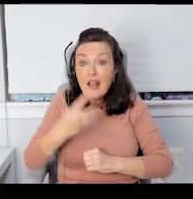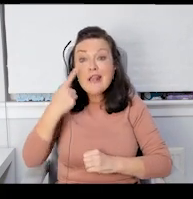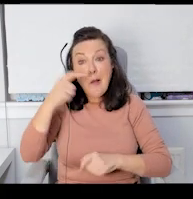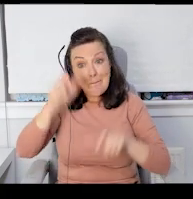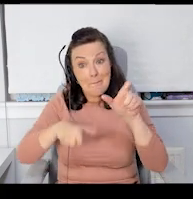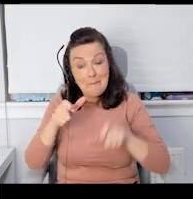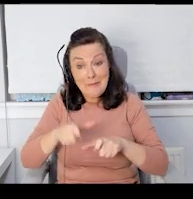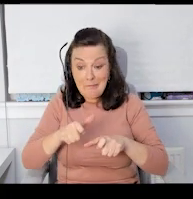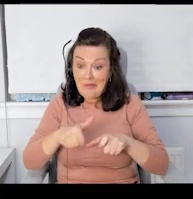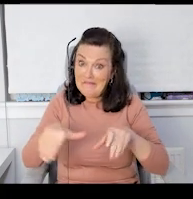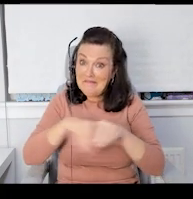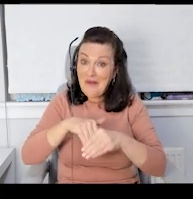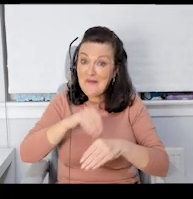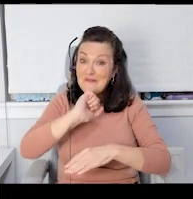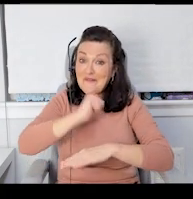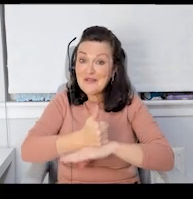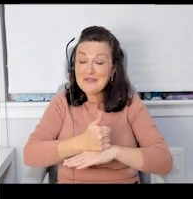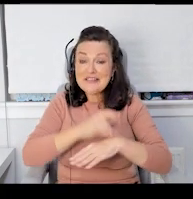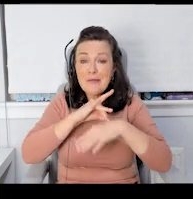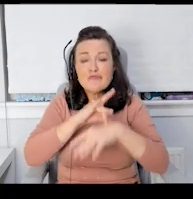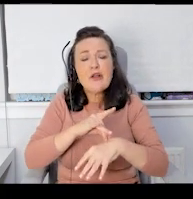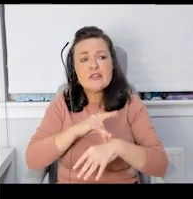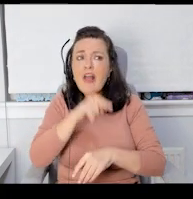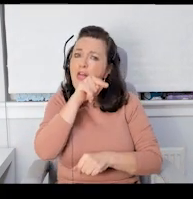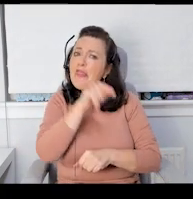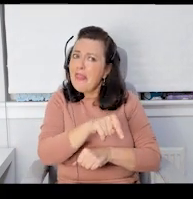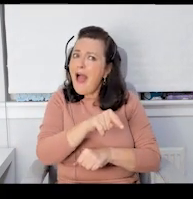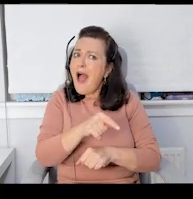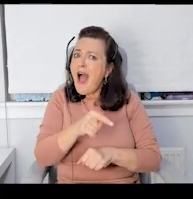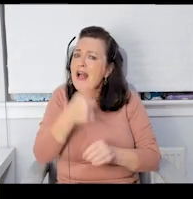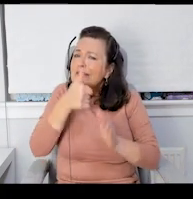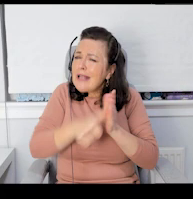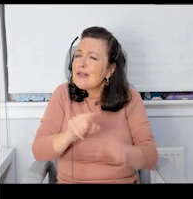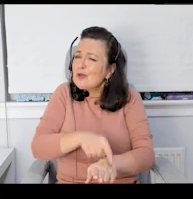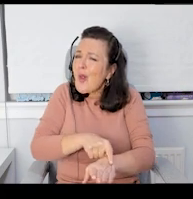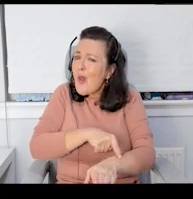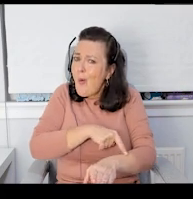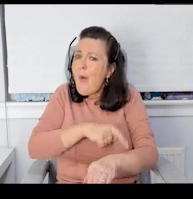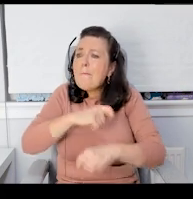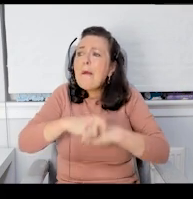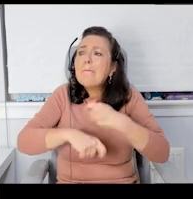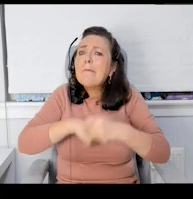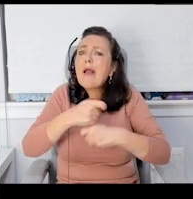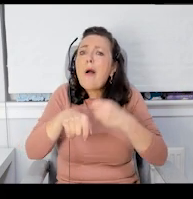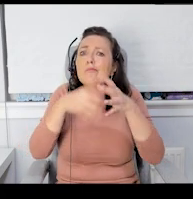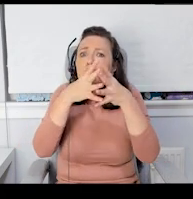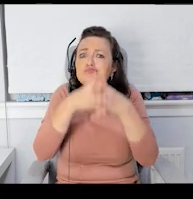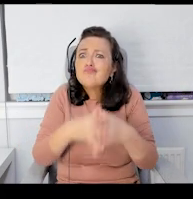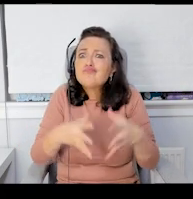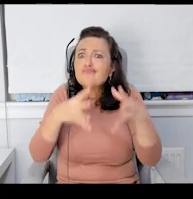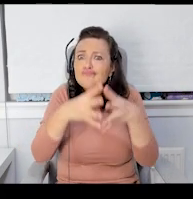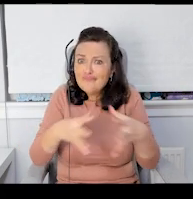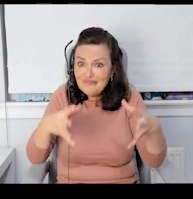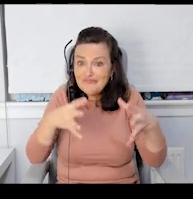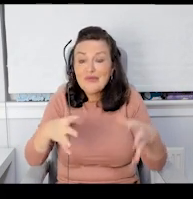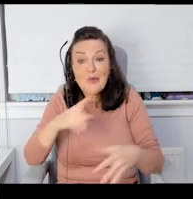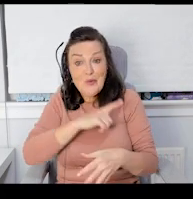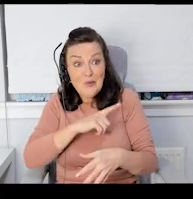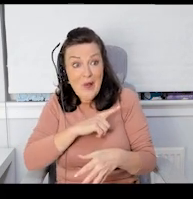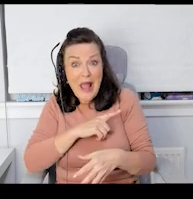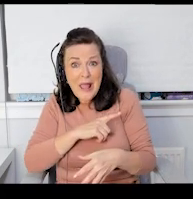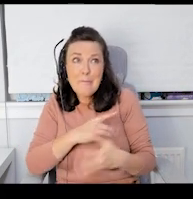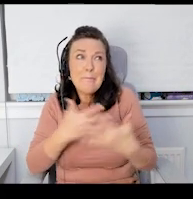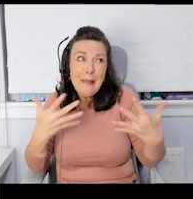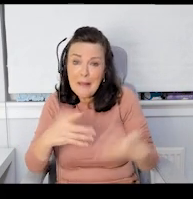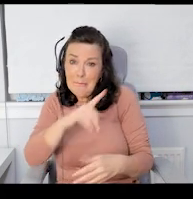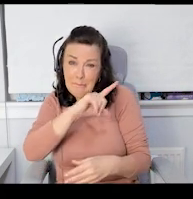foundation apprenticeships. It's a model that's taken time to grow, and really the biggest benefit is the trust and the addition of